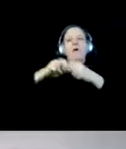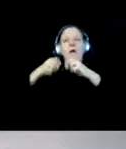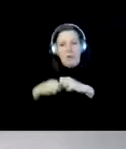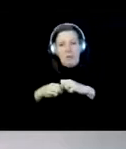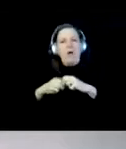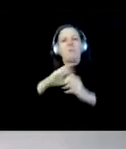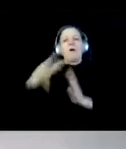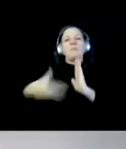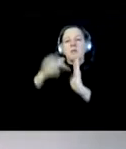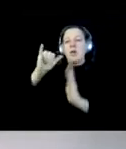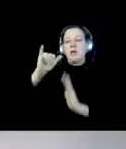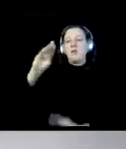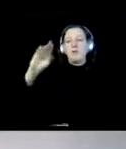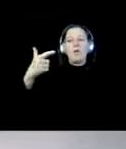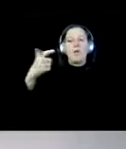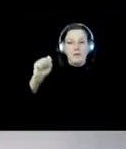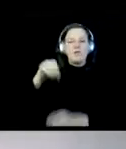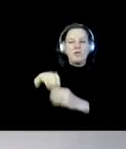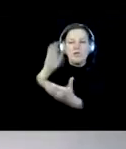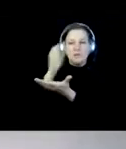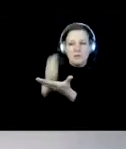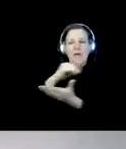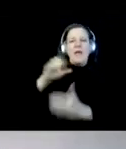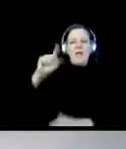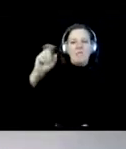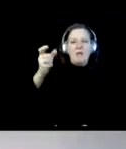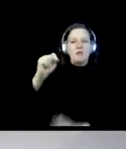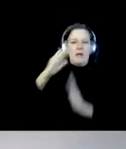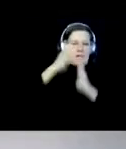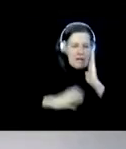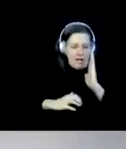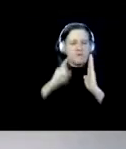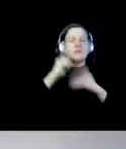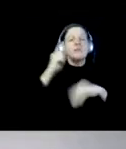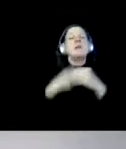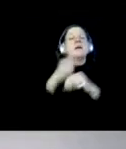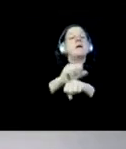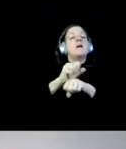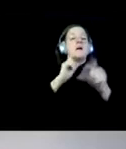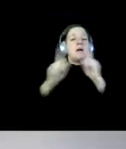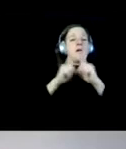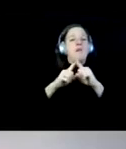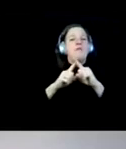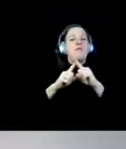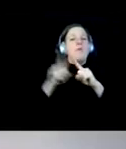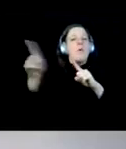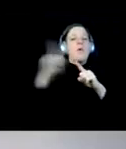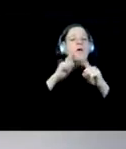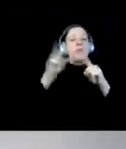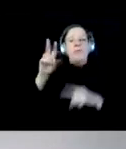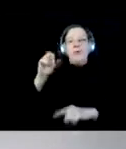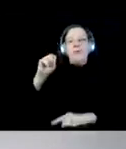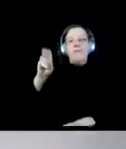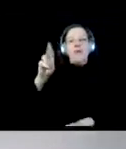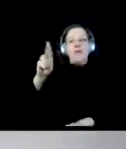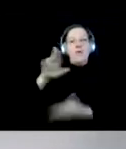and text. Though I also think about your work in conversation with the constructed photography of the Vancouver School of Photographers, which is